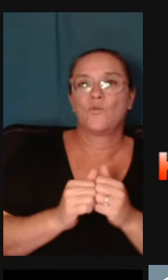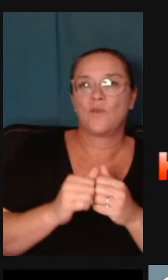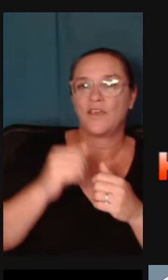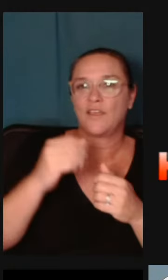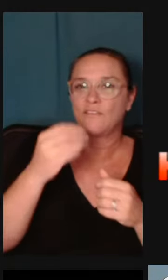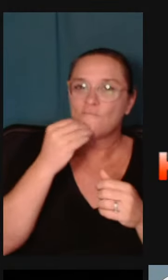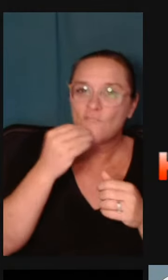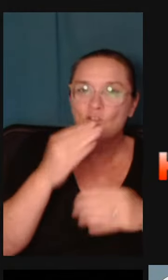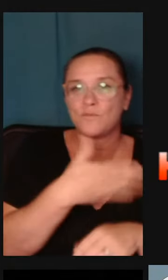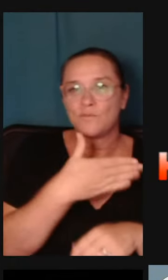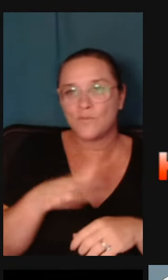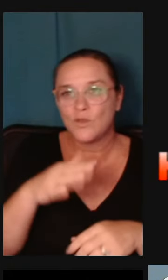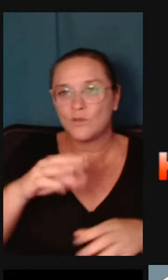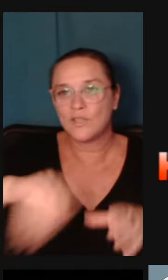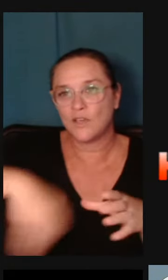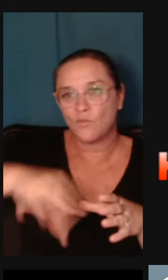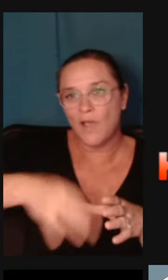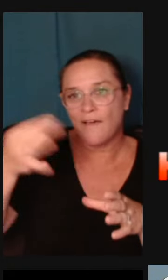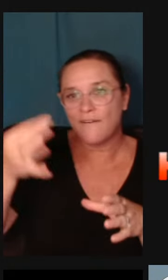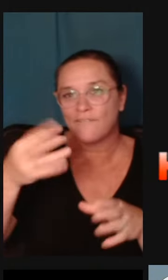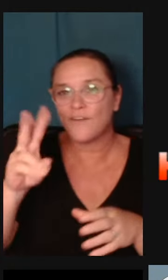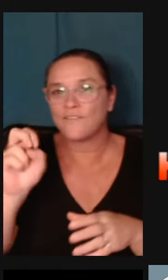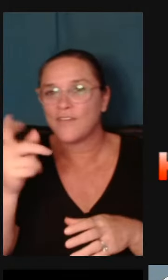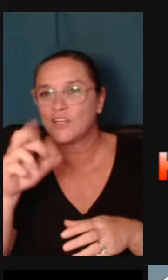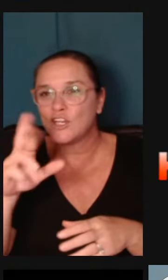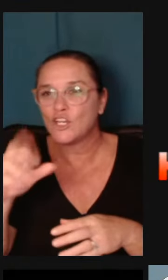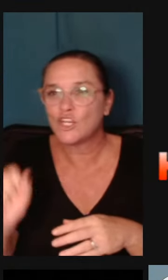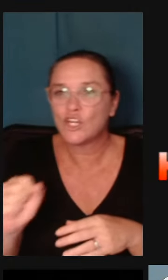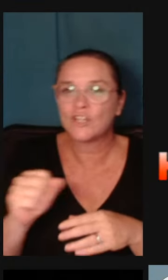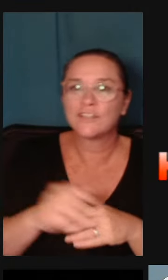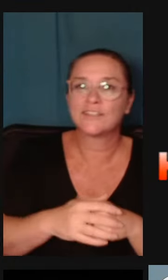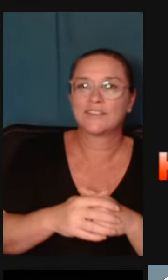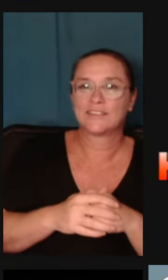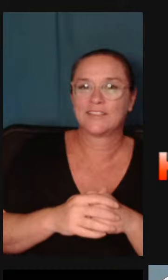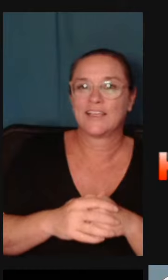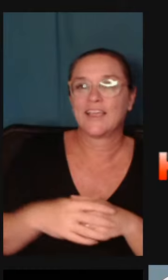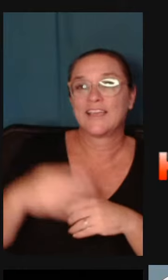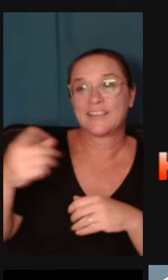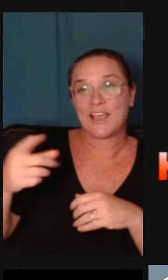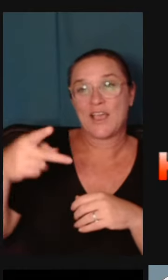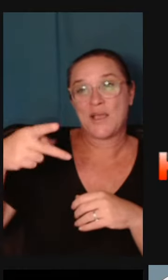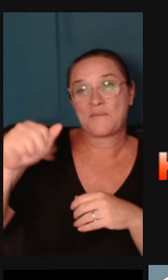8th annual Ponchos Taco-versary is happening. Ponchos Tacos.